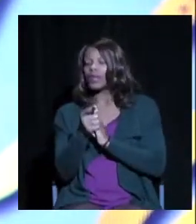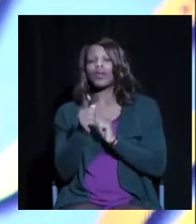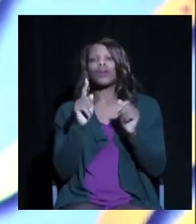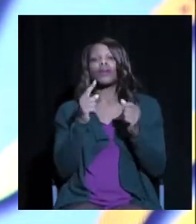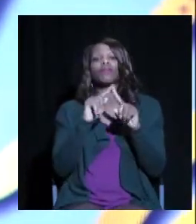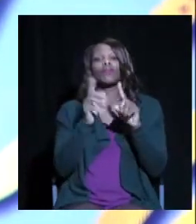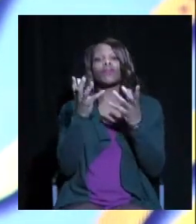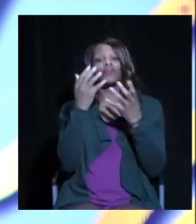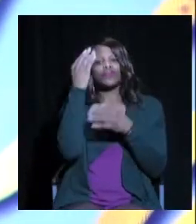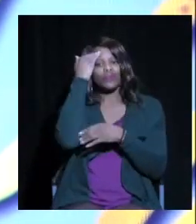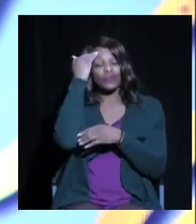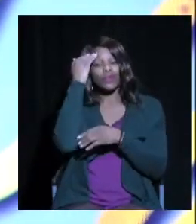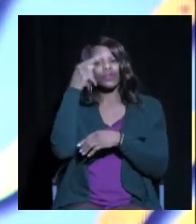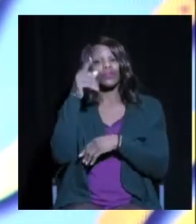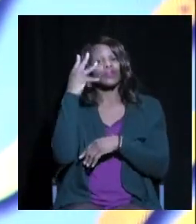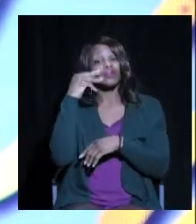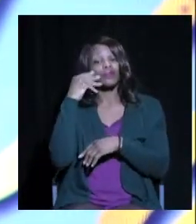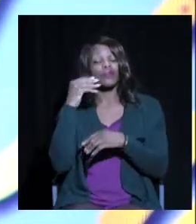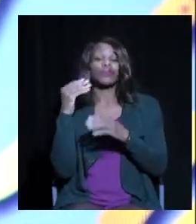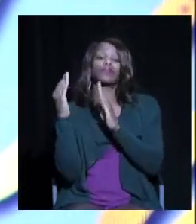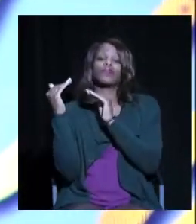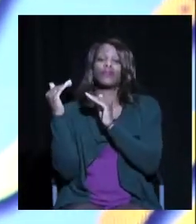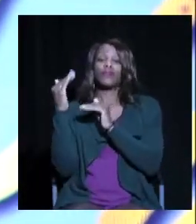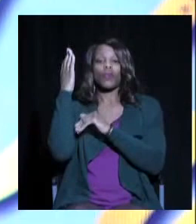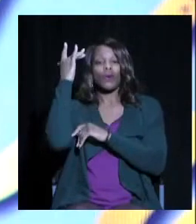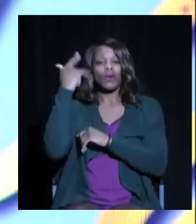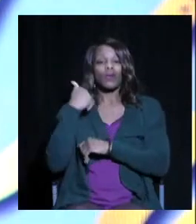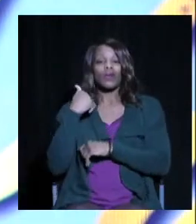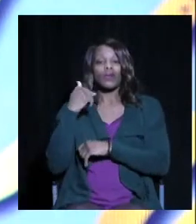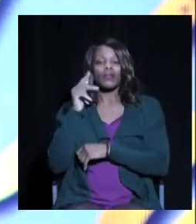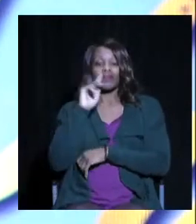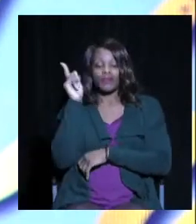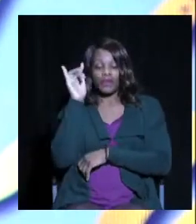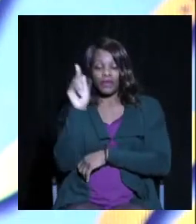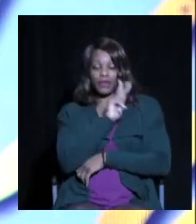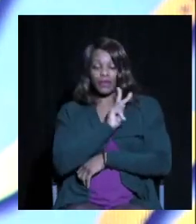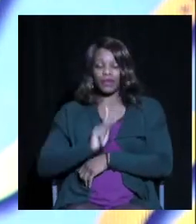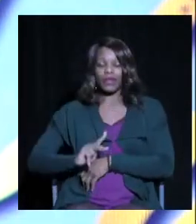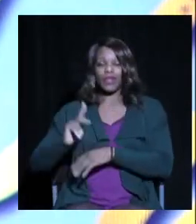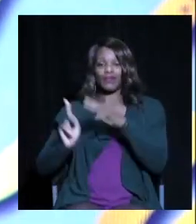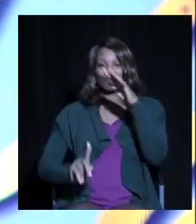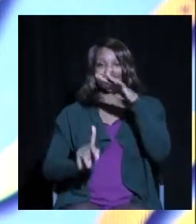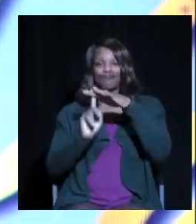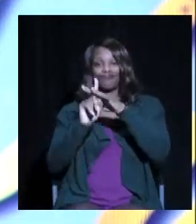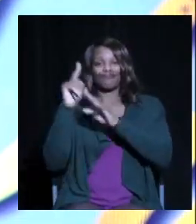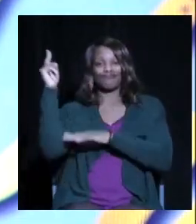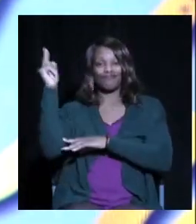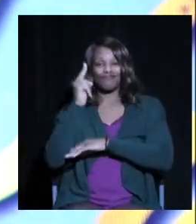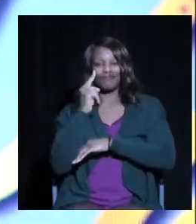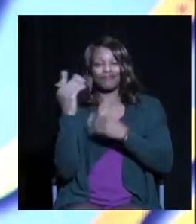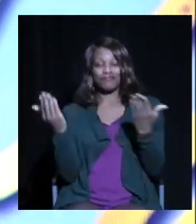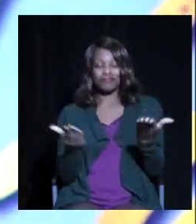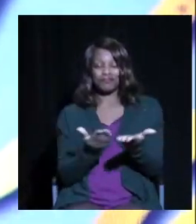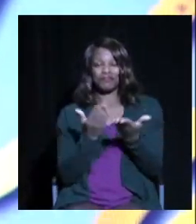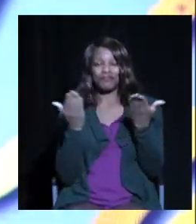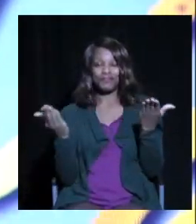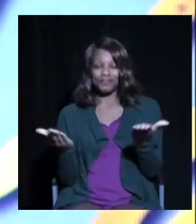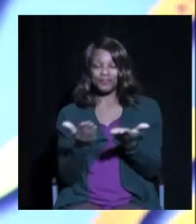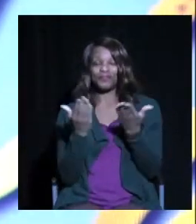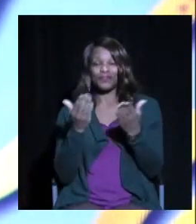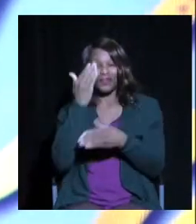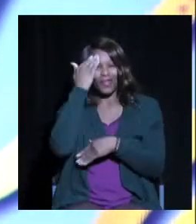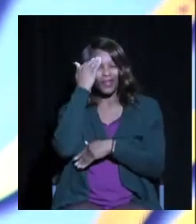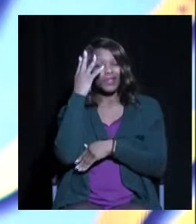know that you can have hope because the forever king came into the world. And I know there may be